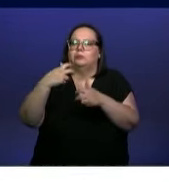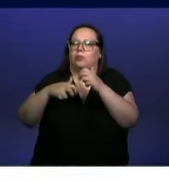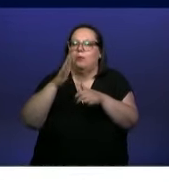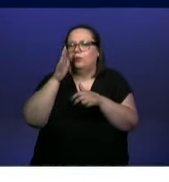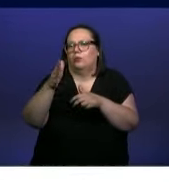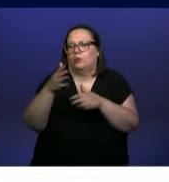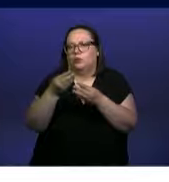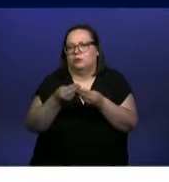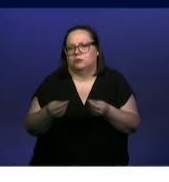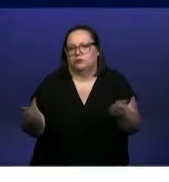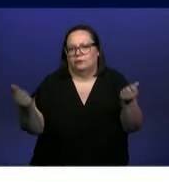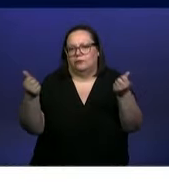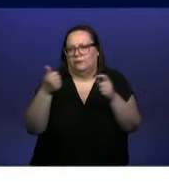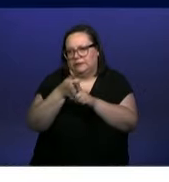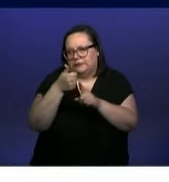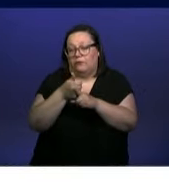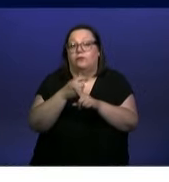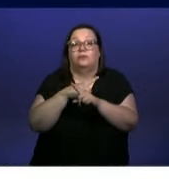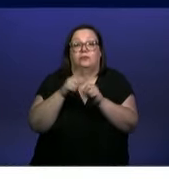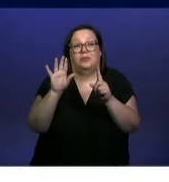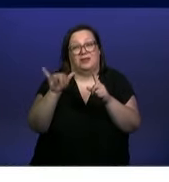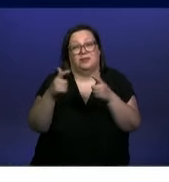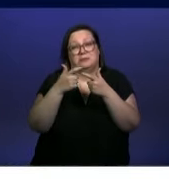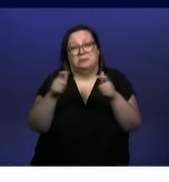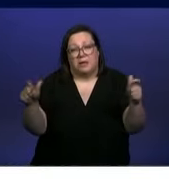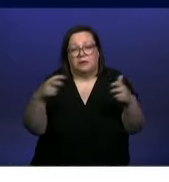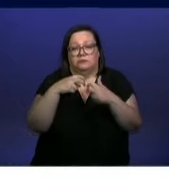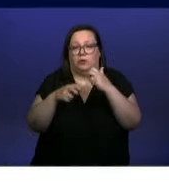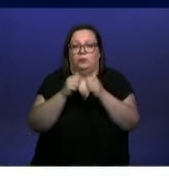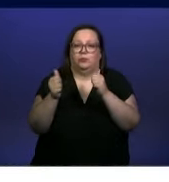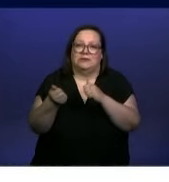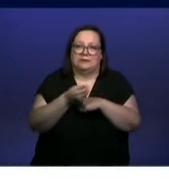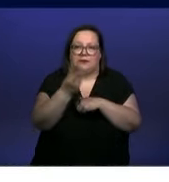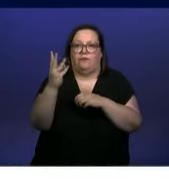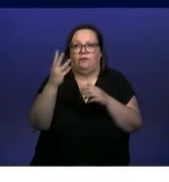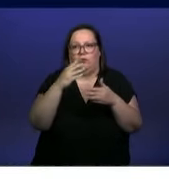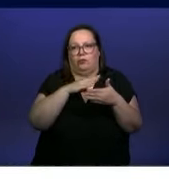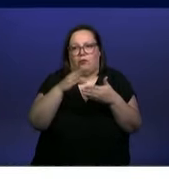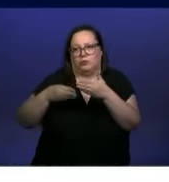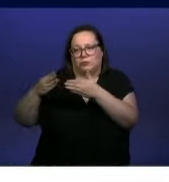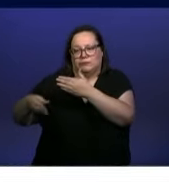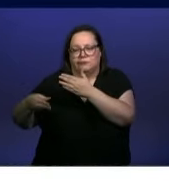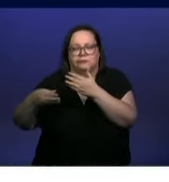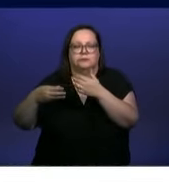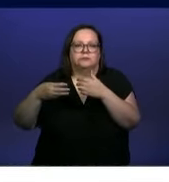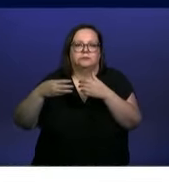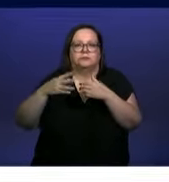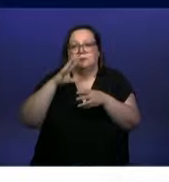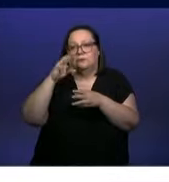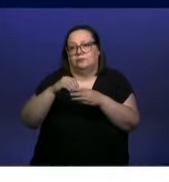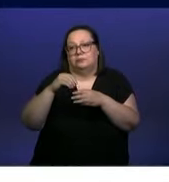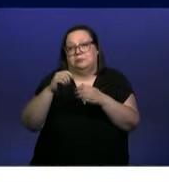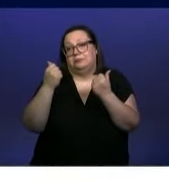this is a massive problem that has several consequences across many communities, including my own.